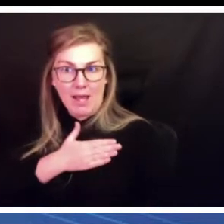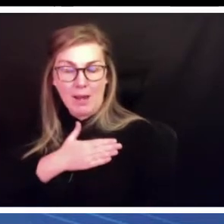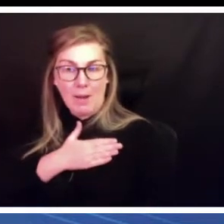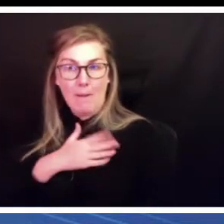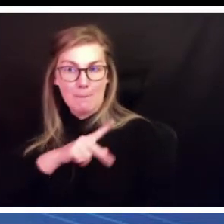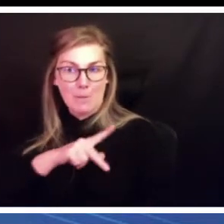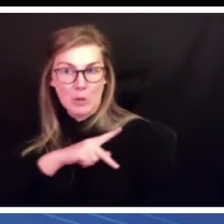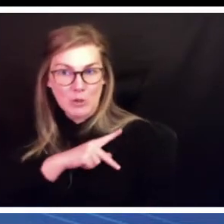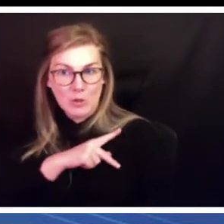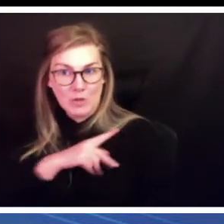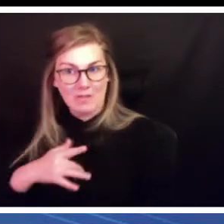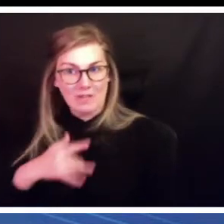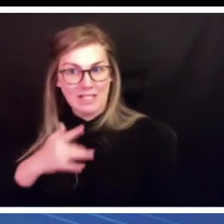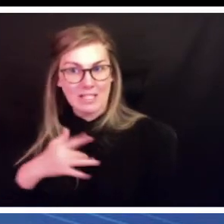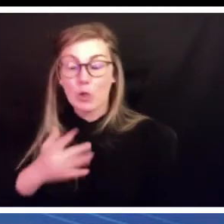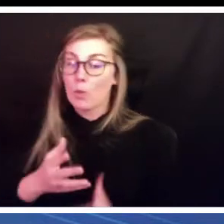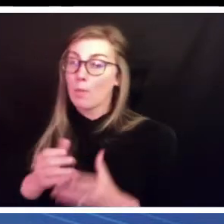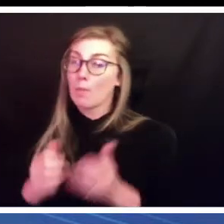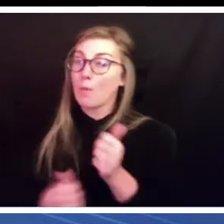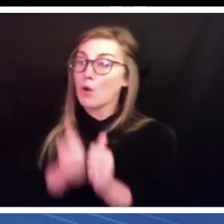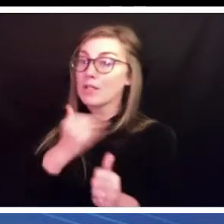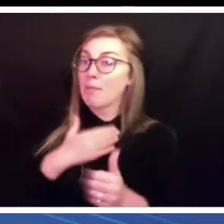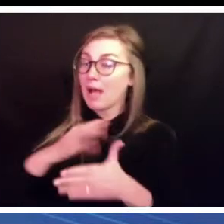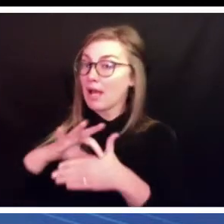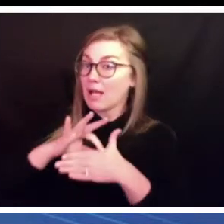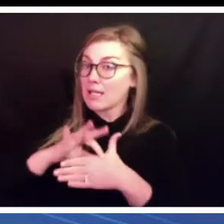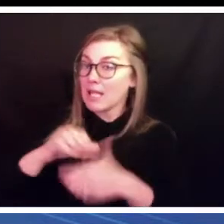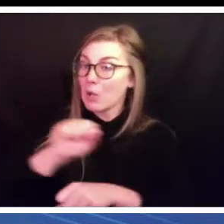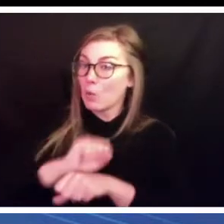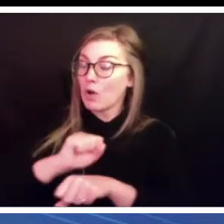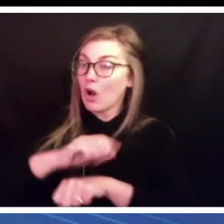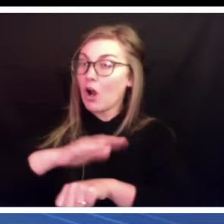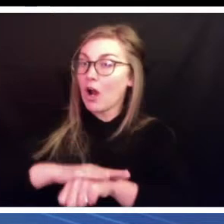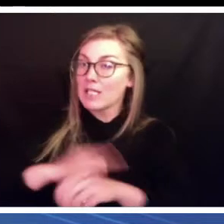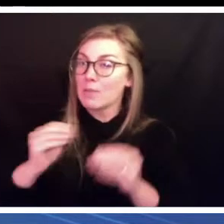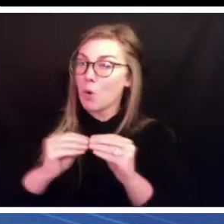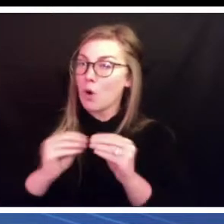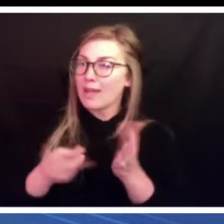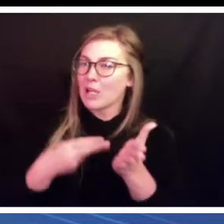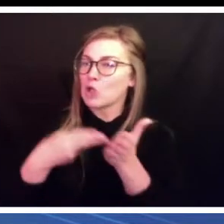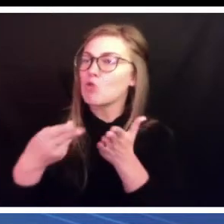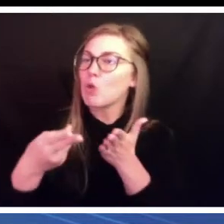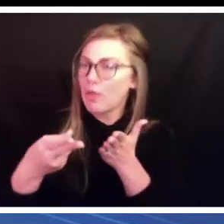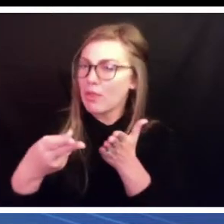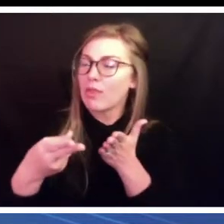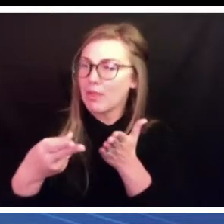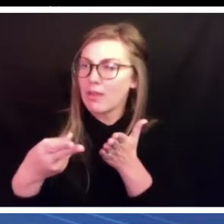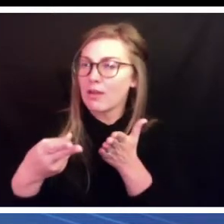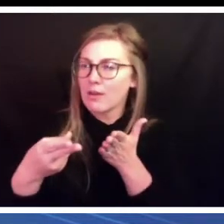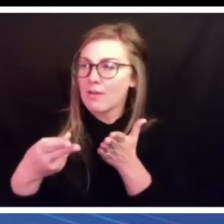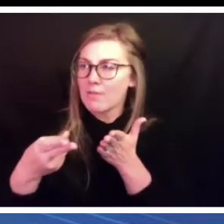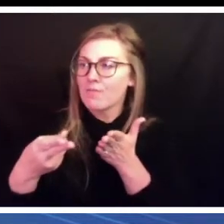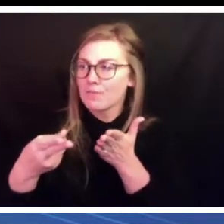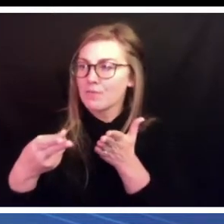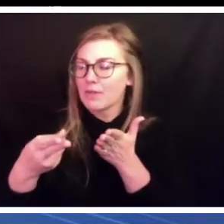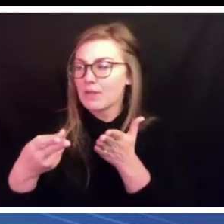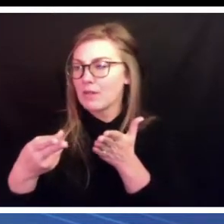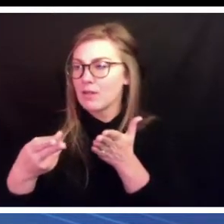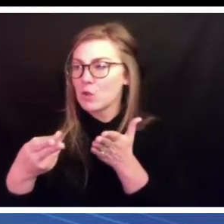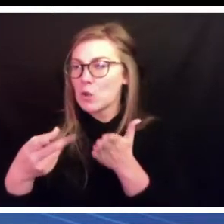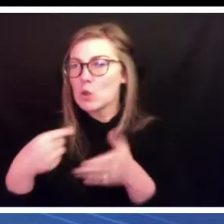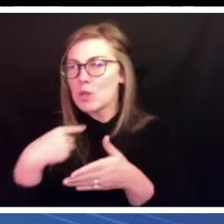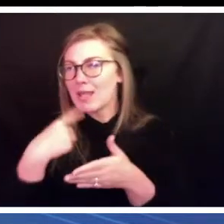content is about truth telling, much of it, some of it not, and some of which I'm very well suited for